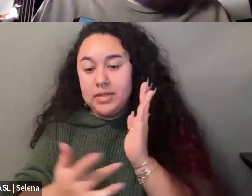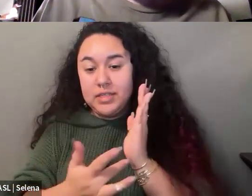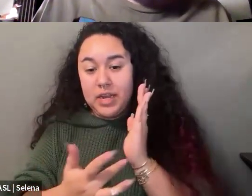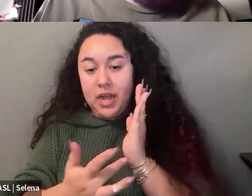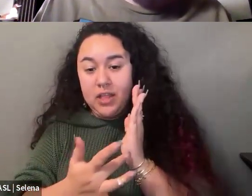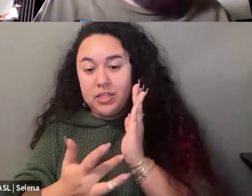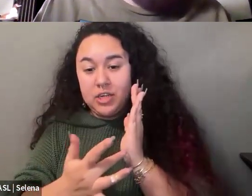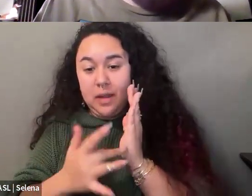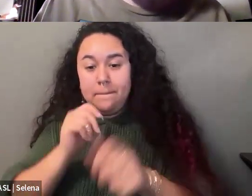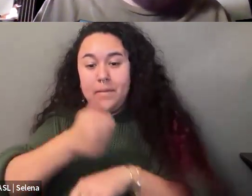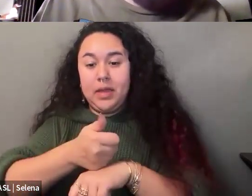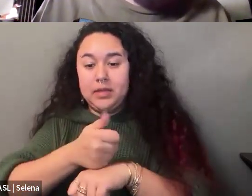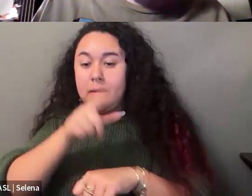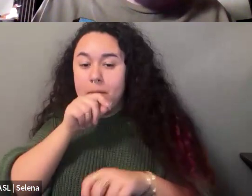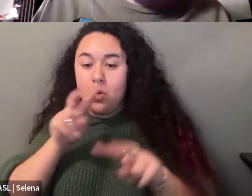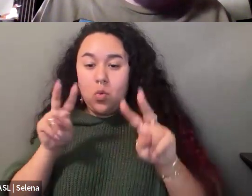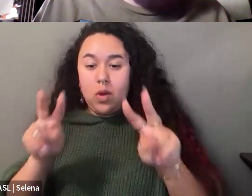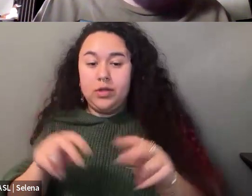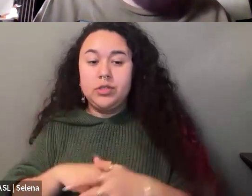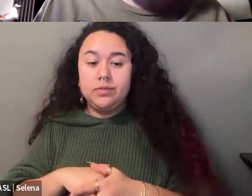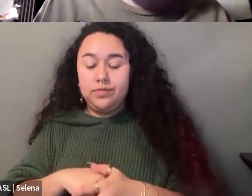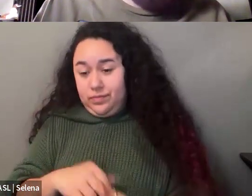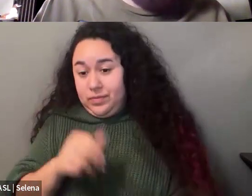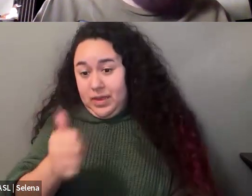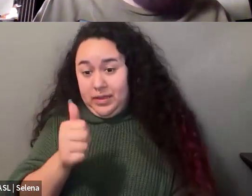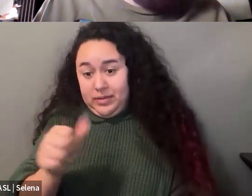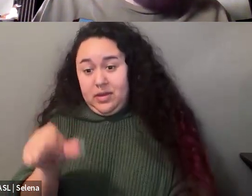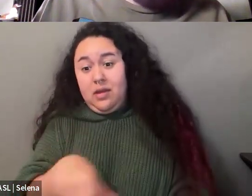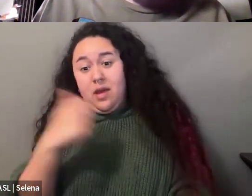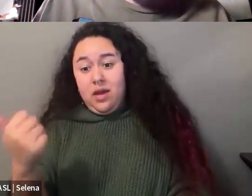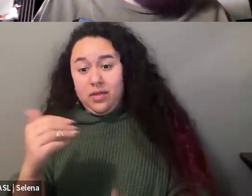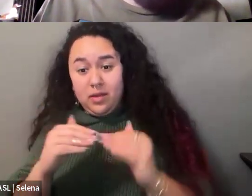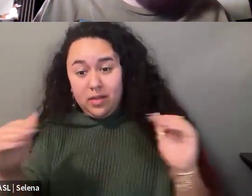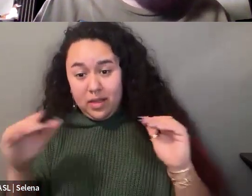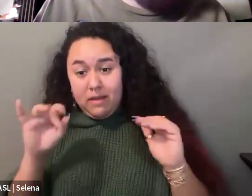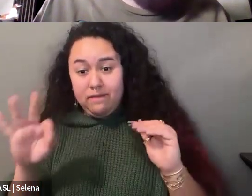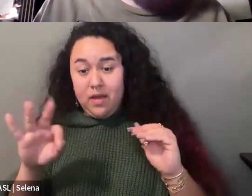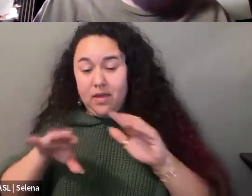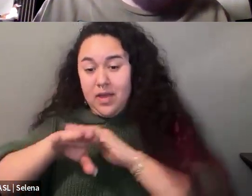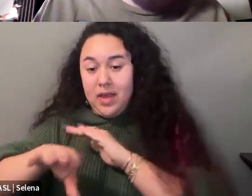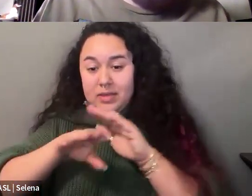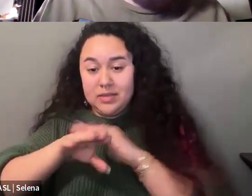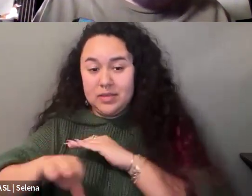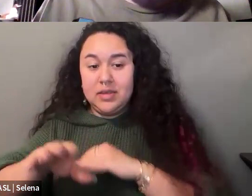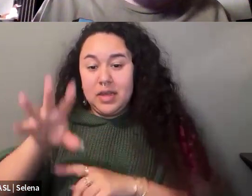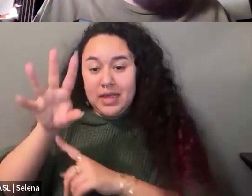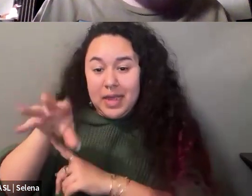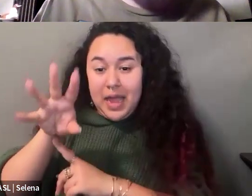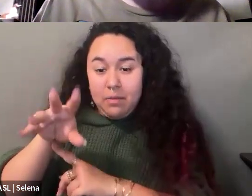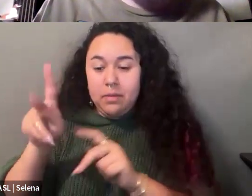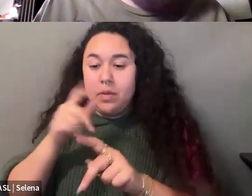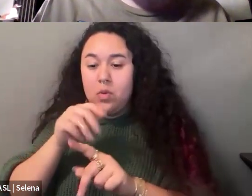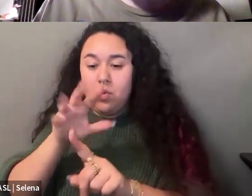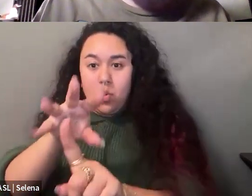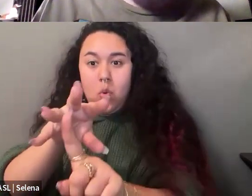technology based birding, which is such another level of access. Camera feeders and